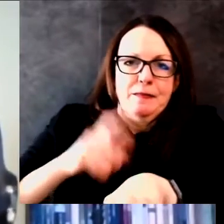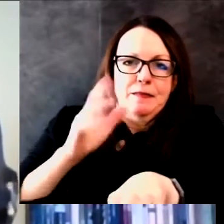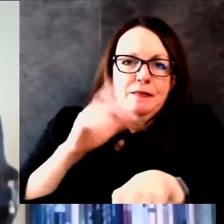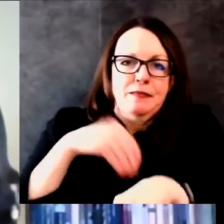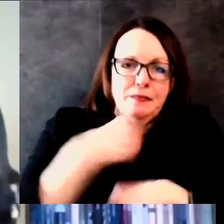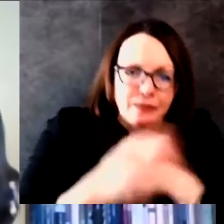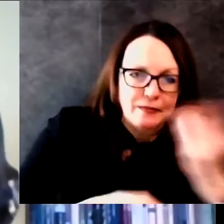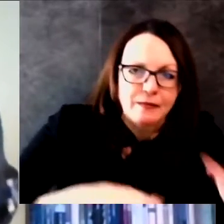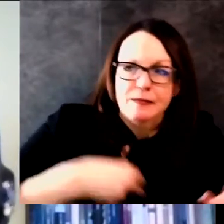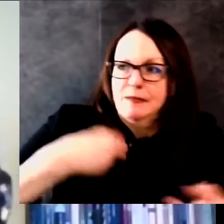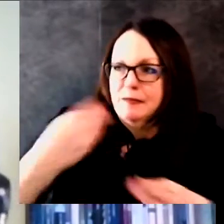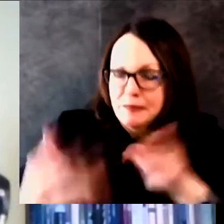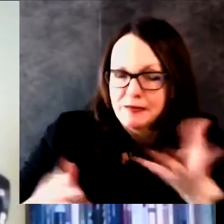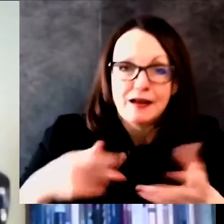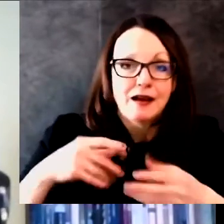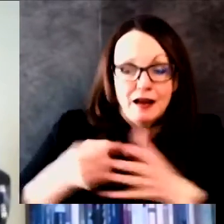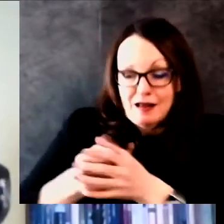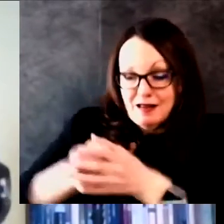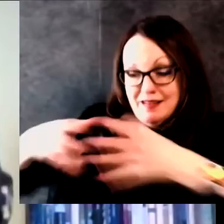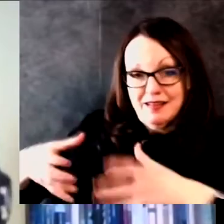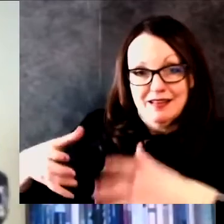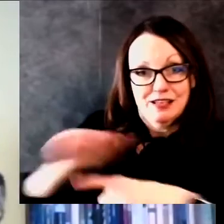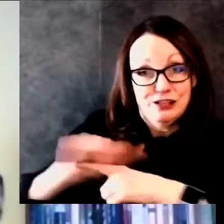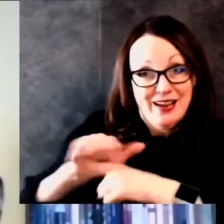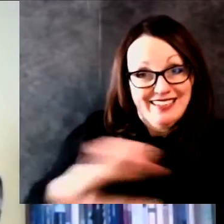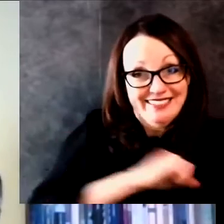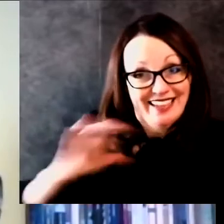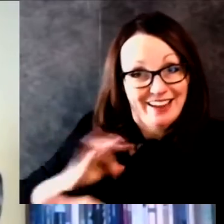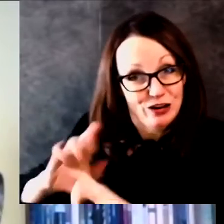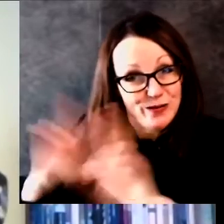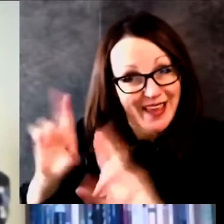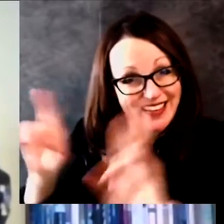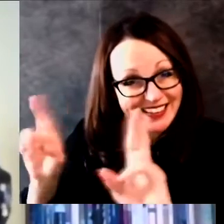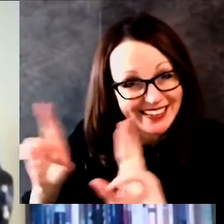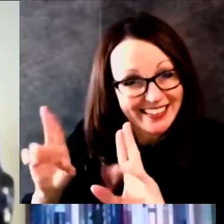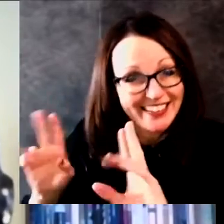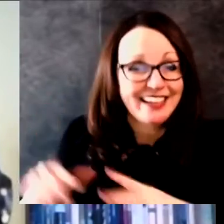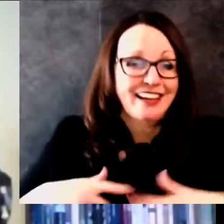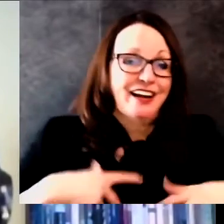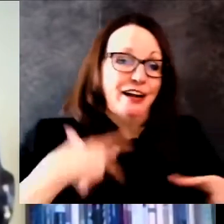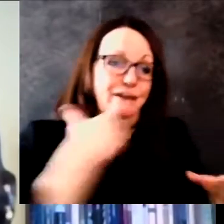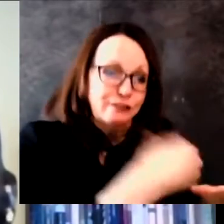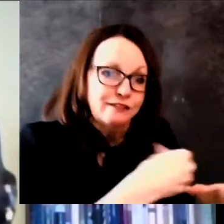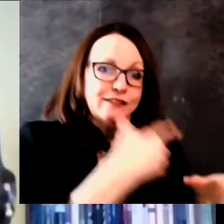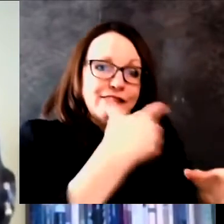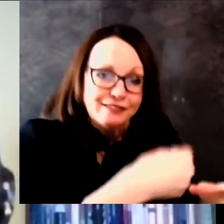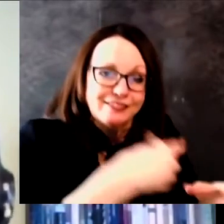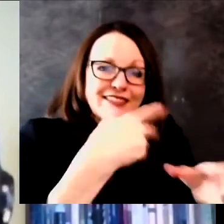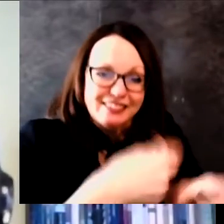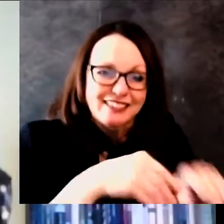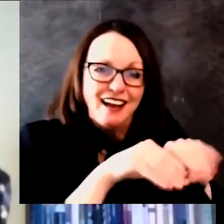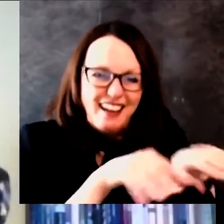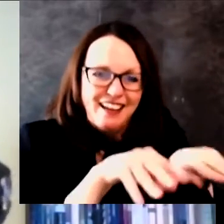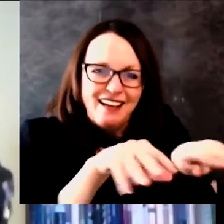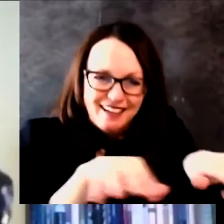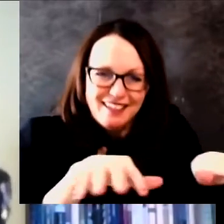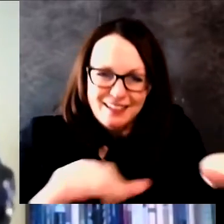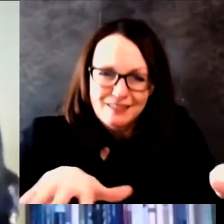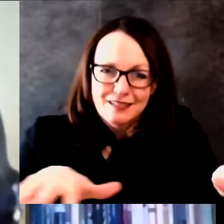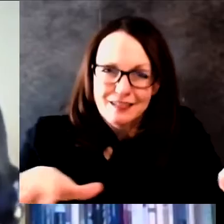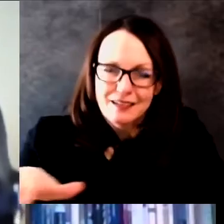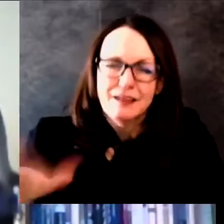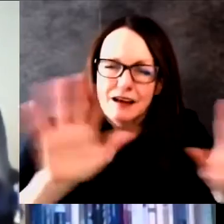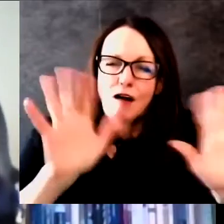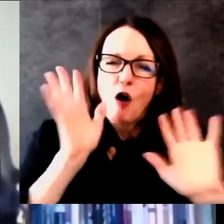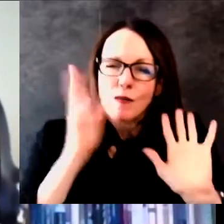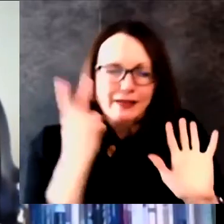out, our system is working, and we are in the process of continuing to increase entry points for people to